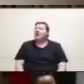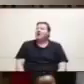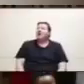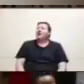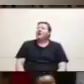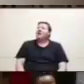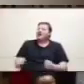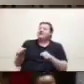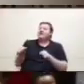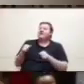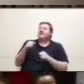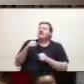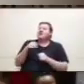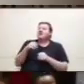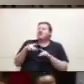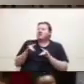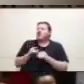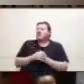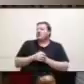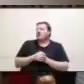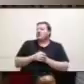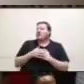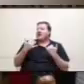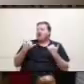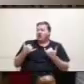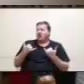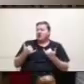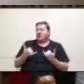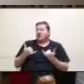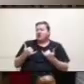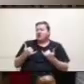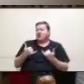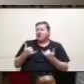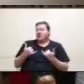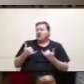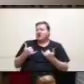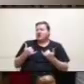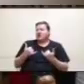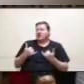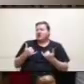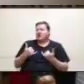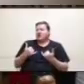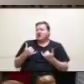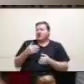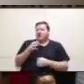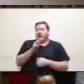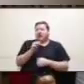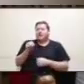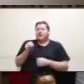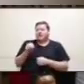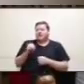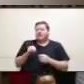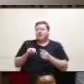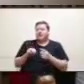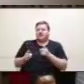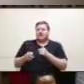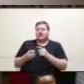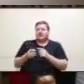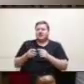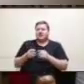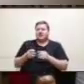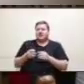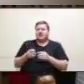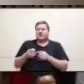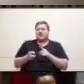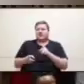Yes, Chair. I have said currently the substantive municipal manager is under precautionary